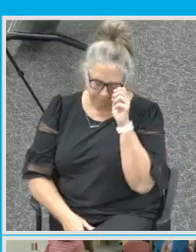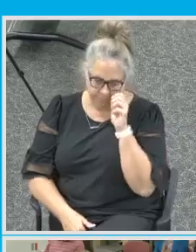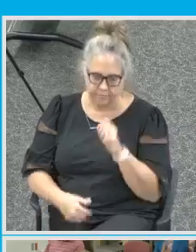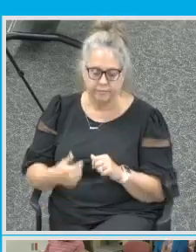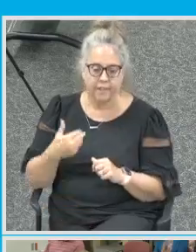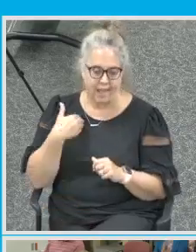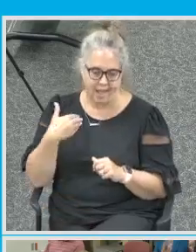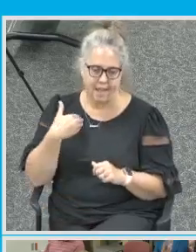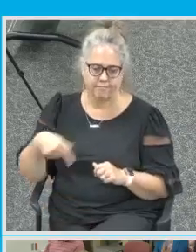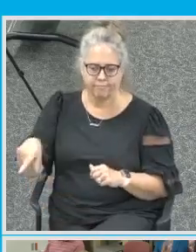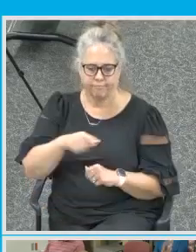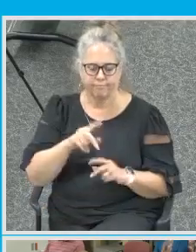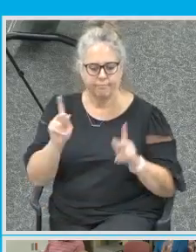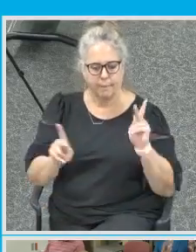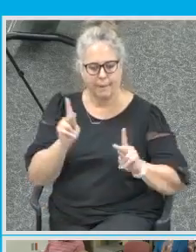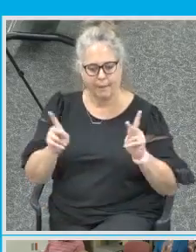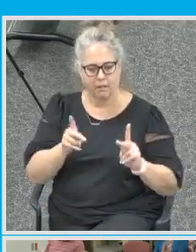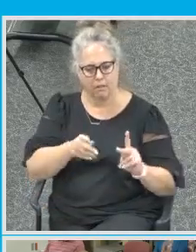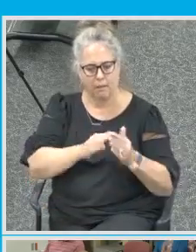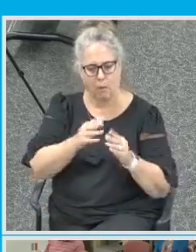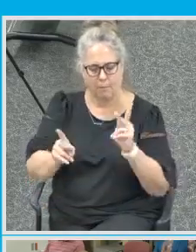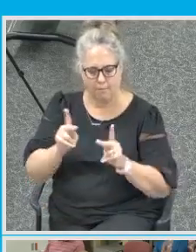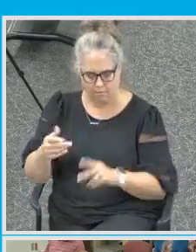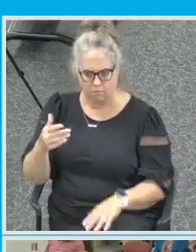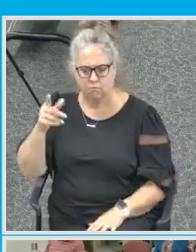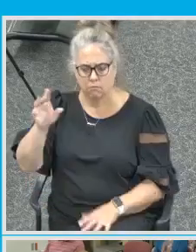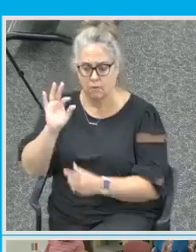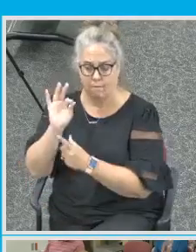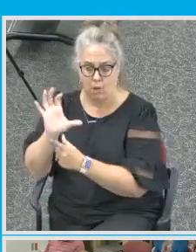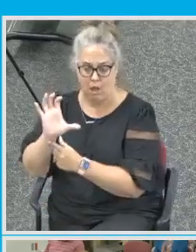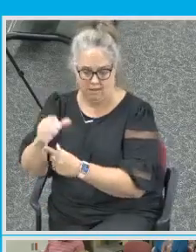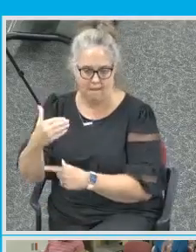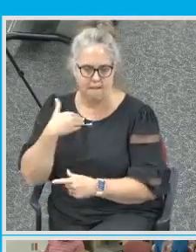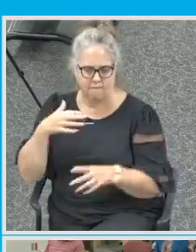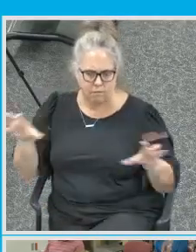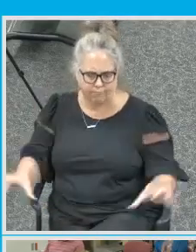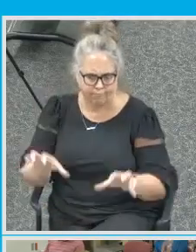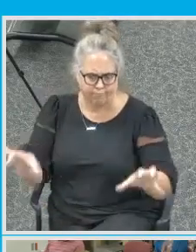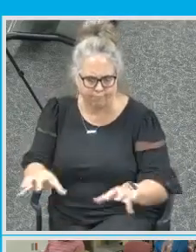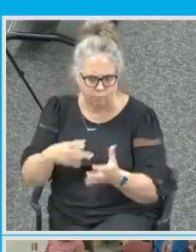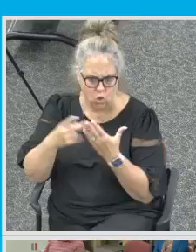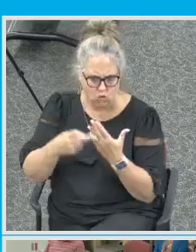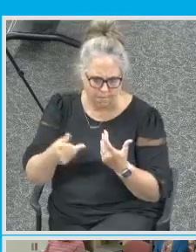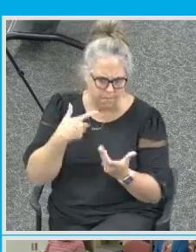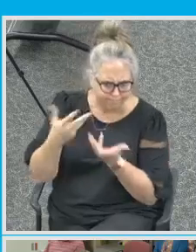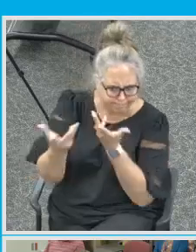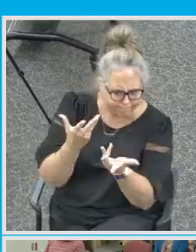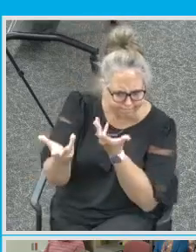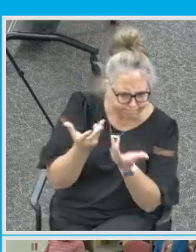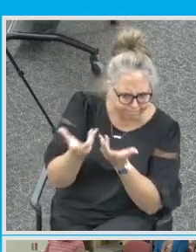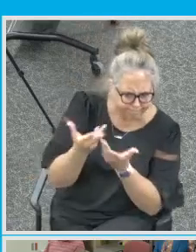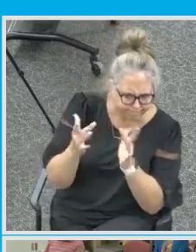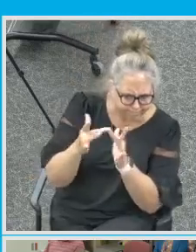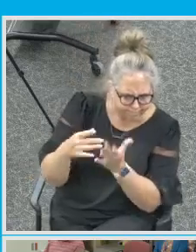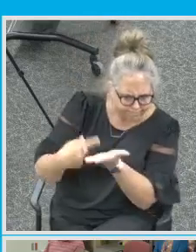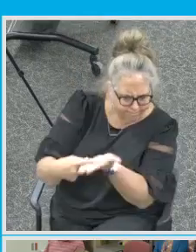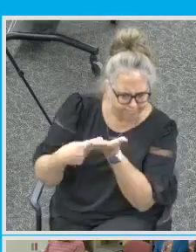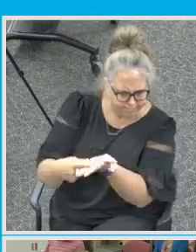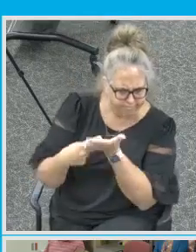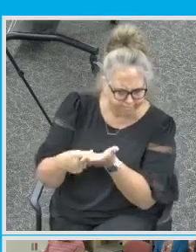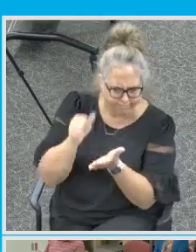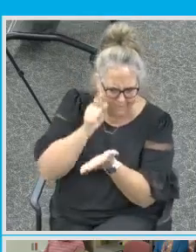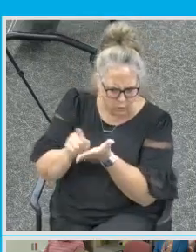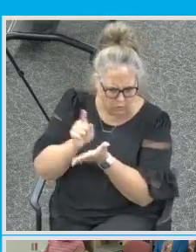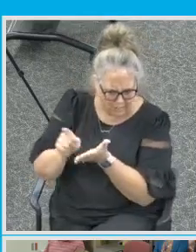work. Fort Carson has a really active program, and I stay in touch with them and hear from them every week. The city of Fountain actually